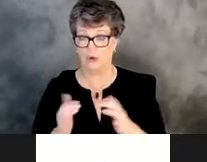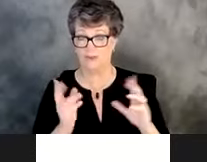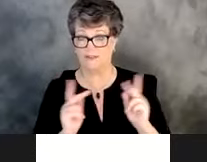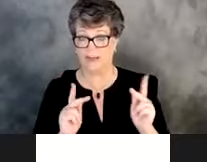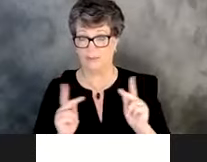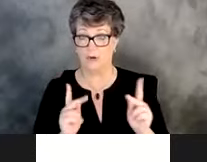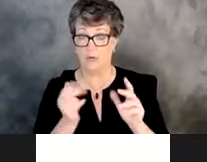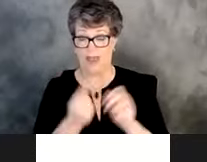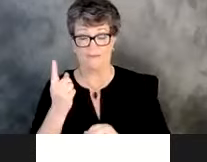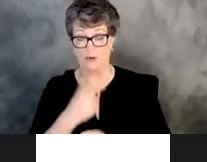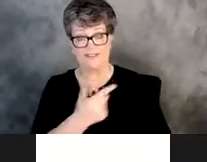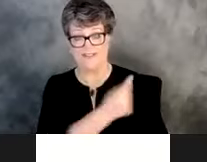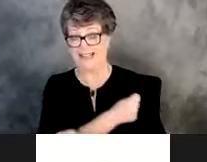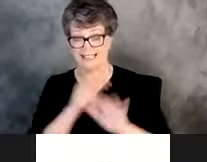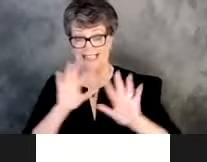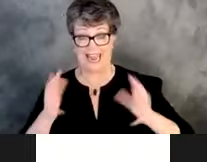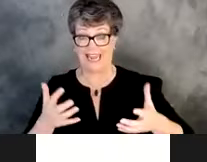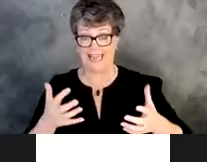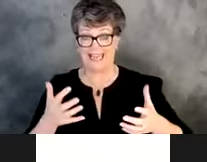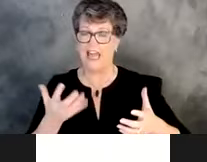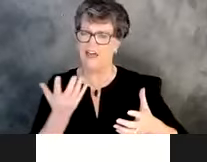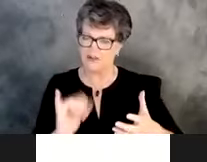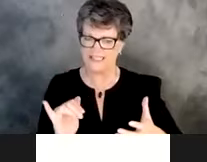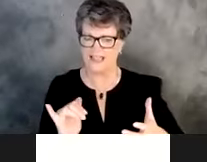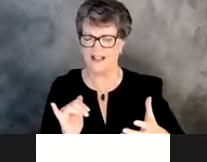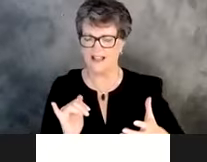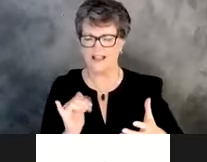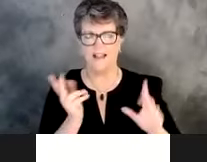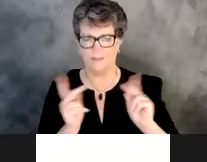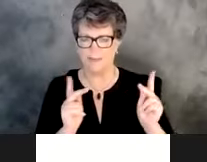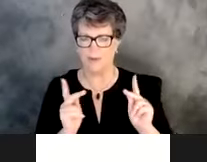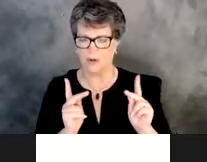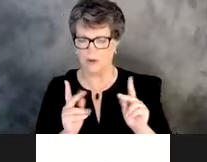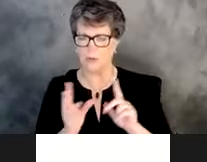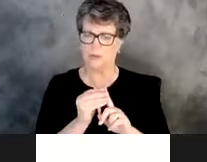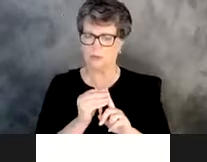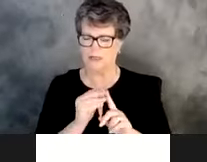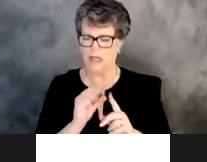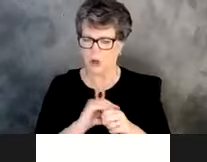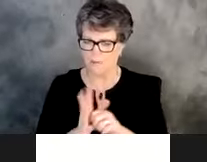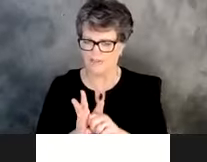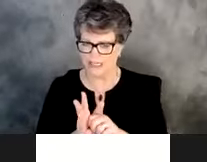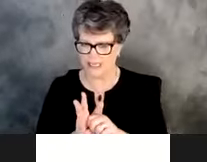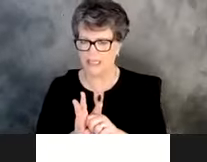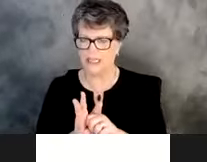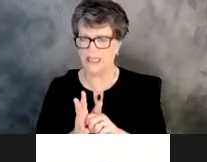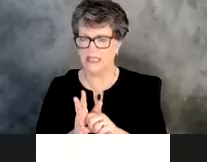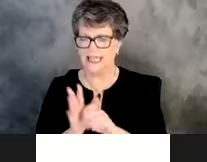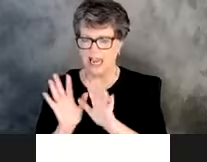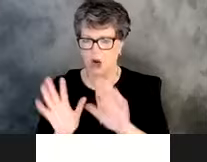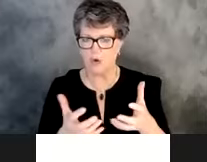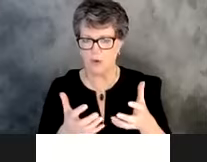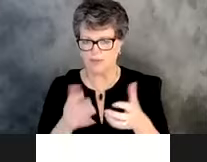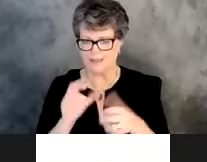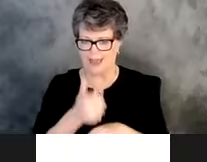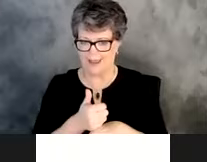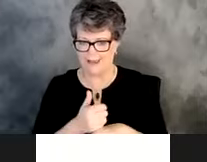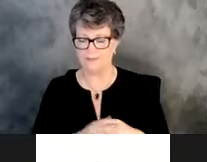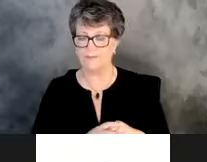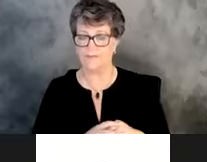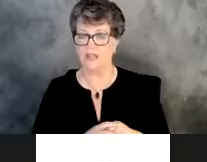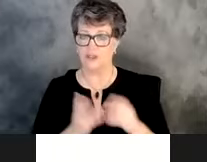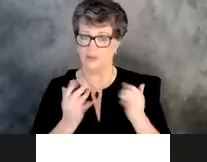been vaccinated to where there still has been people who've come down with COVID in group settings. So we still